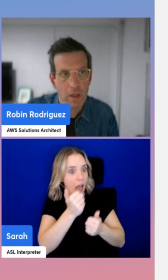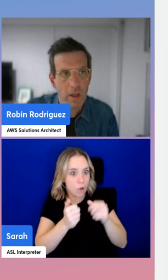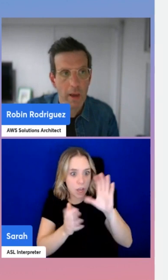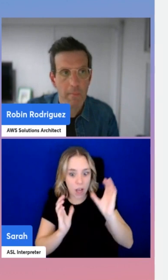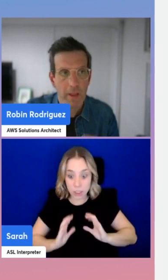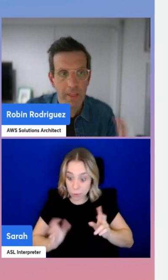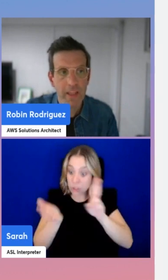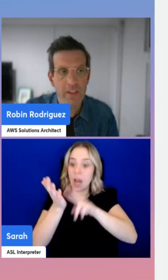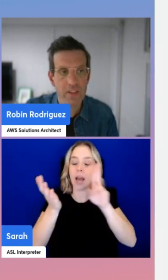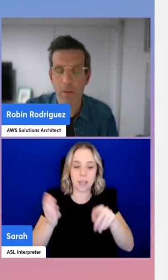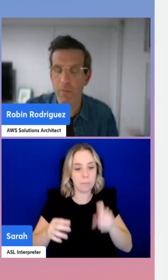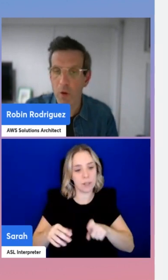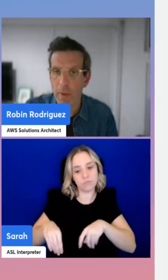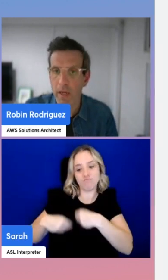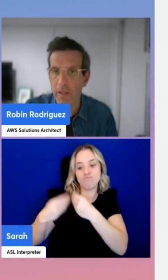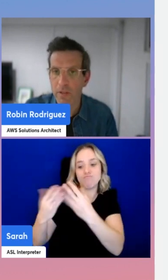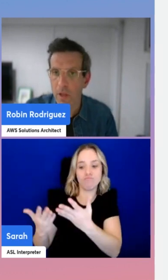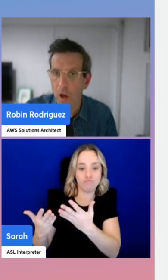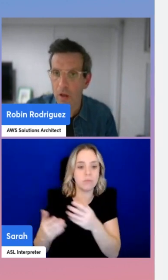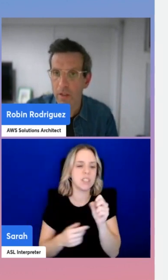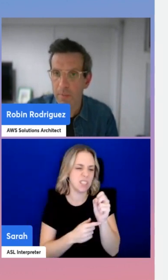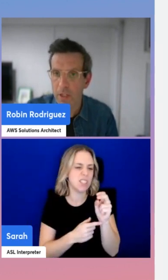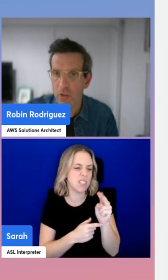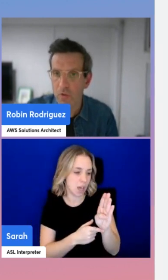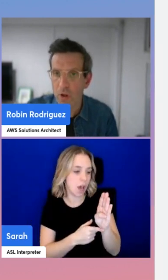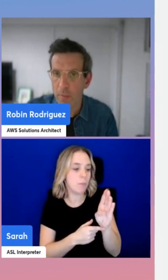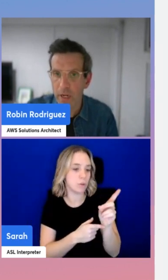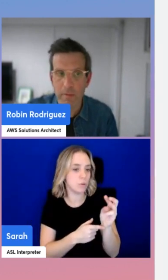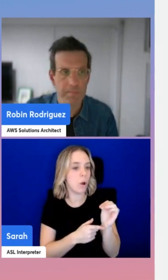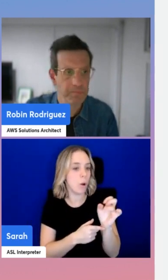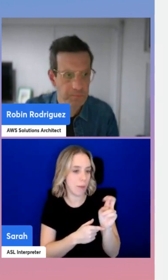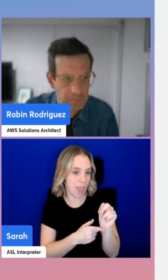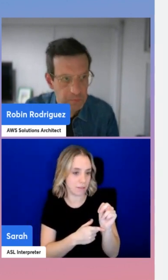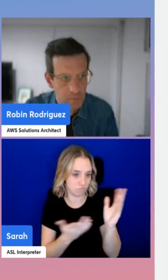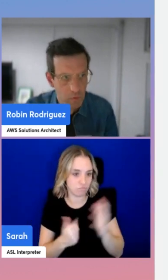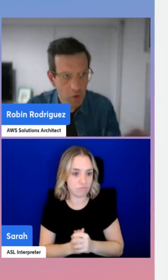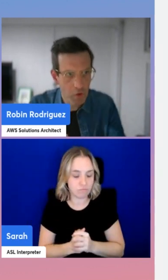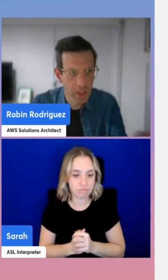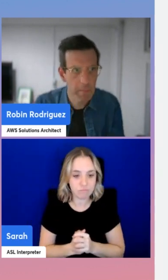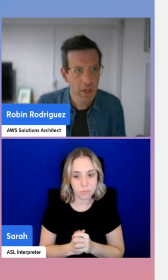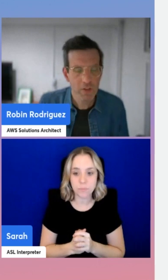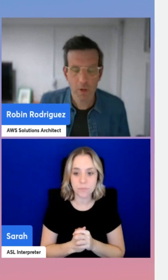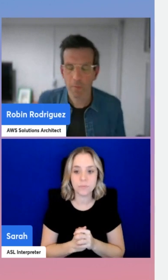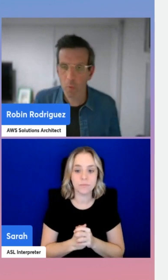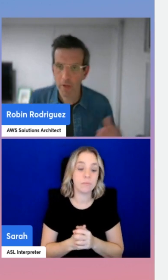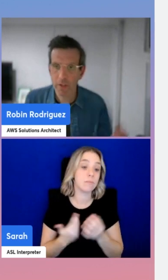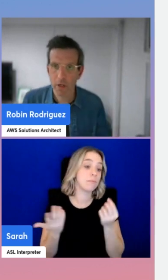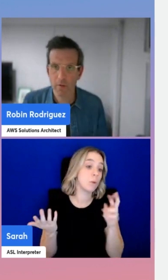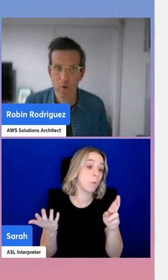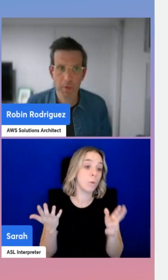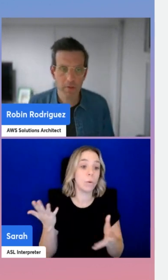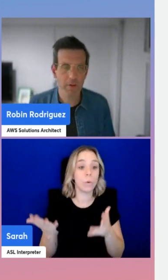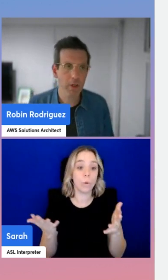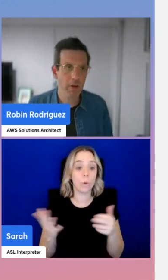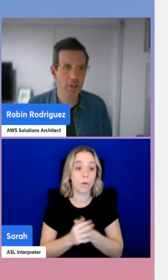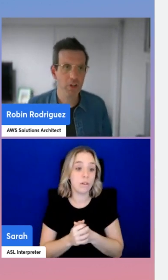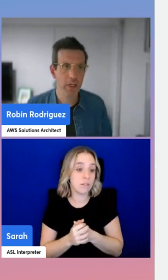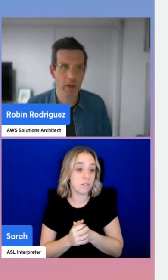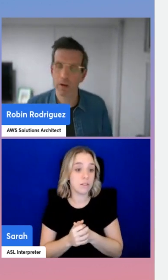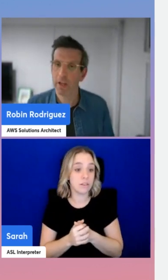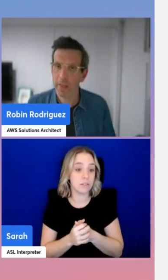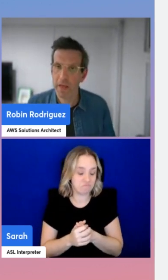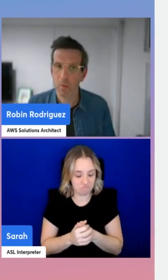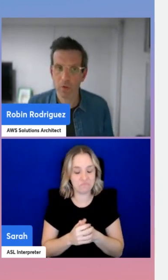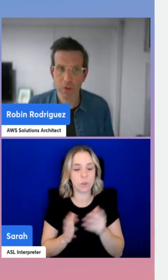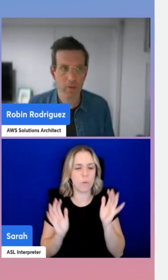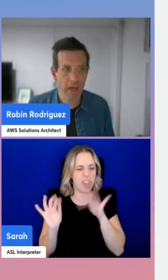provision these subdomains on a special domain for them. So we have a Terraform configuration